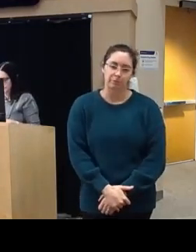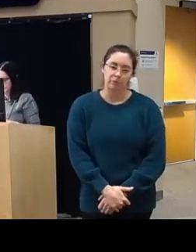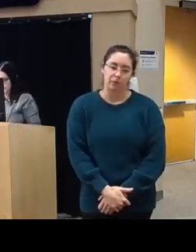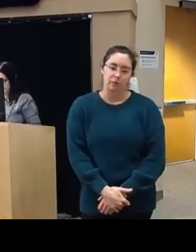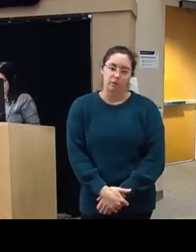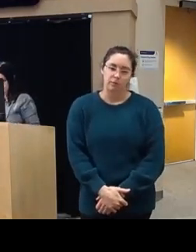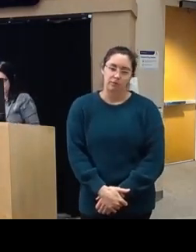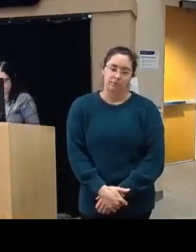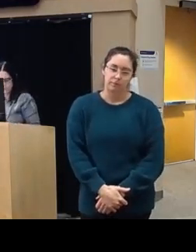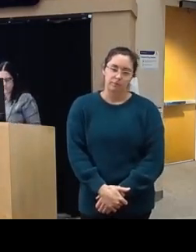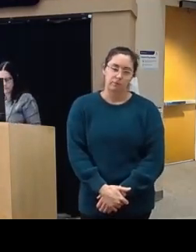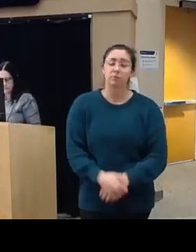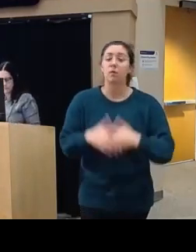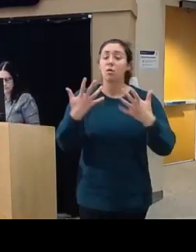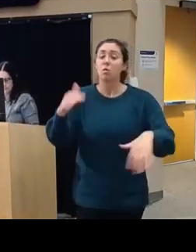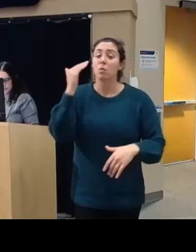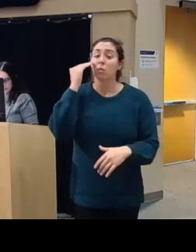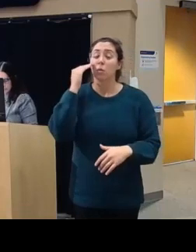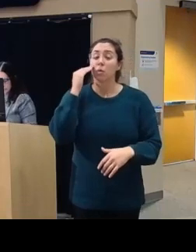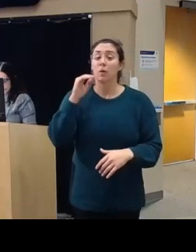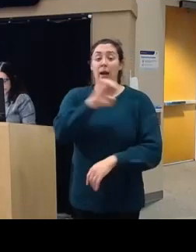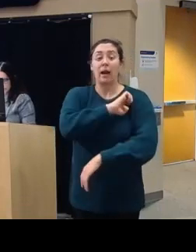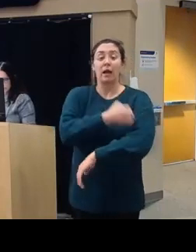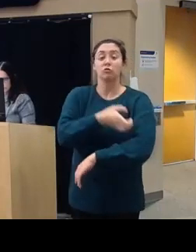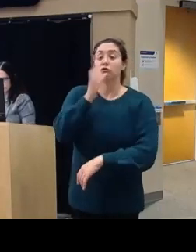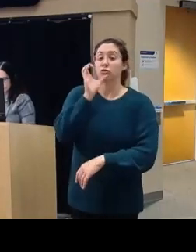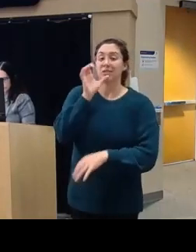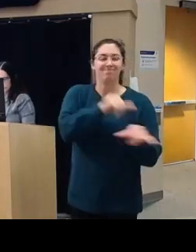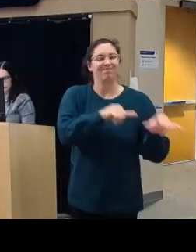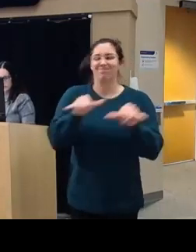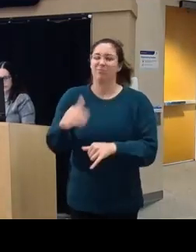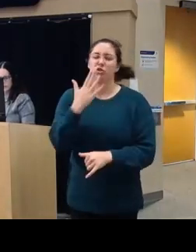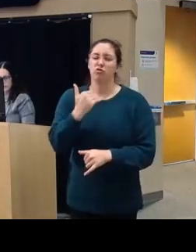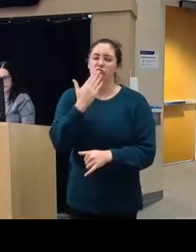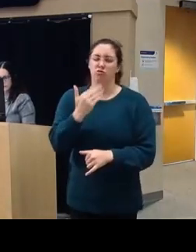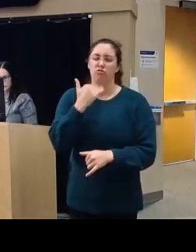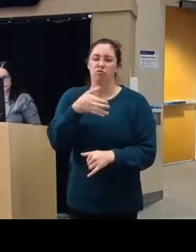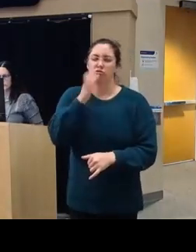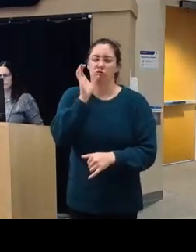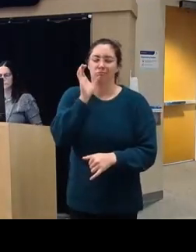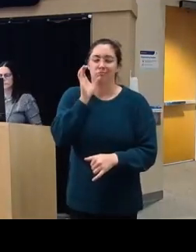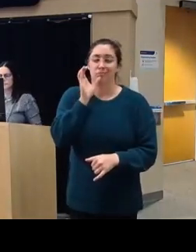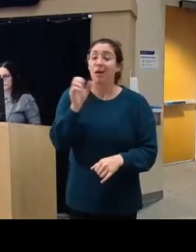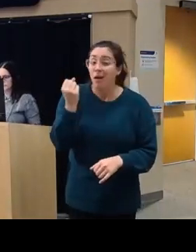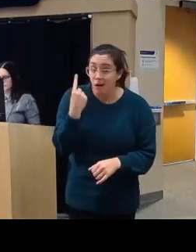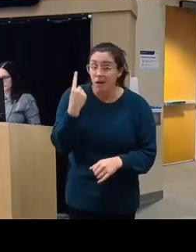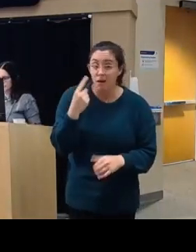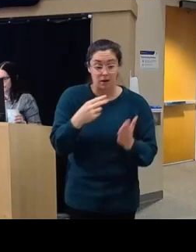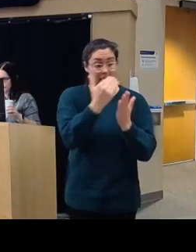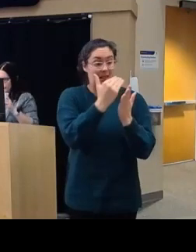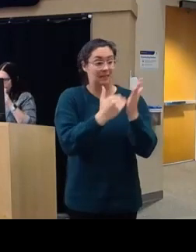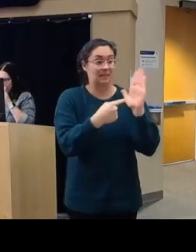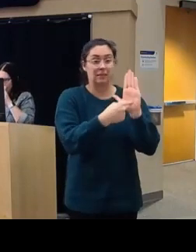now know that energy drinks are also considered sugar drinks. Plus, it says right here on the ingredient